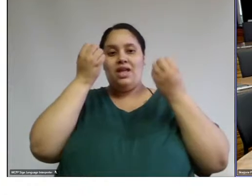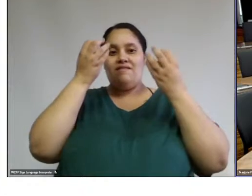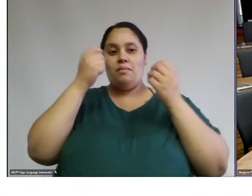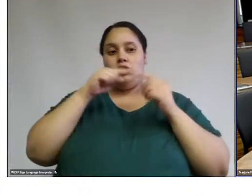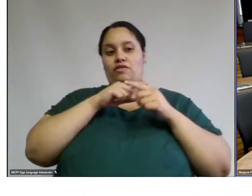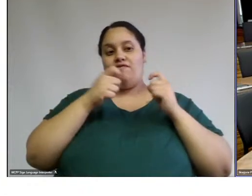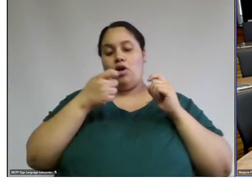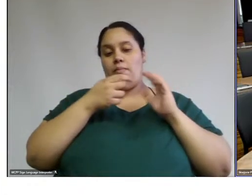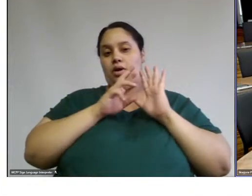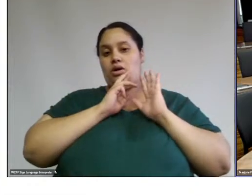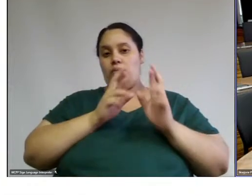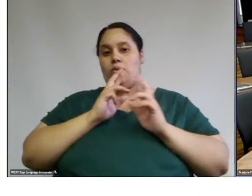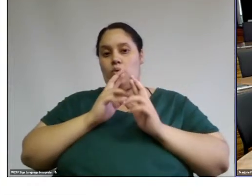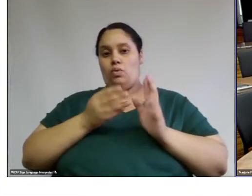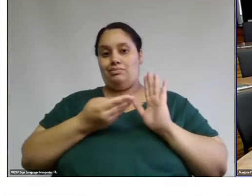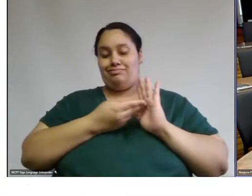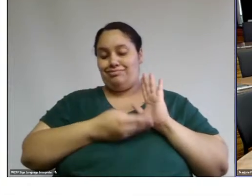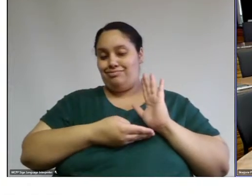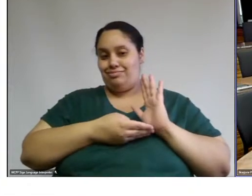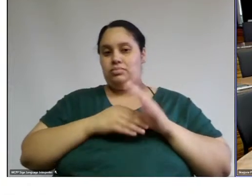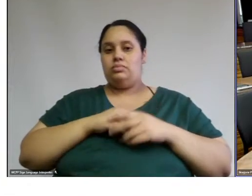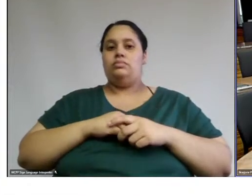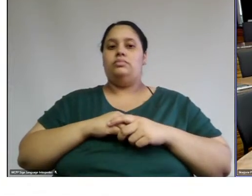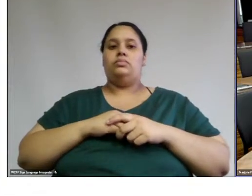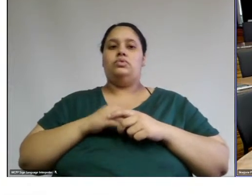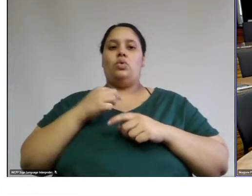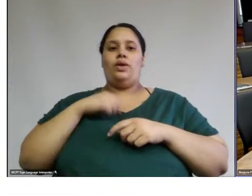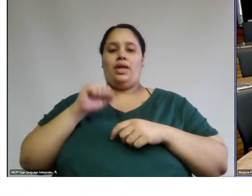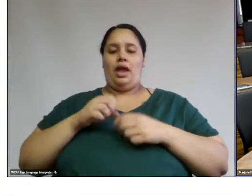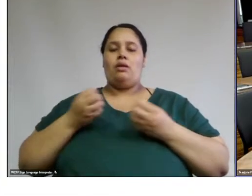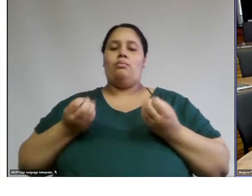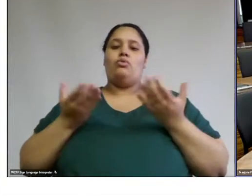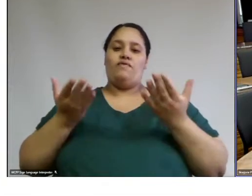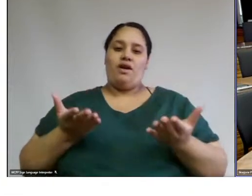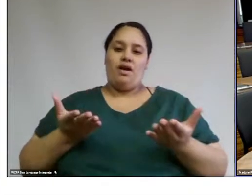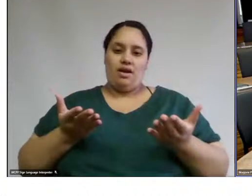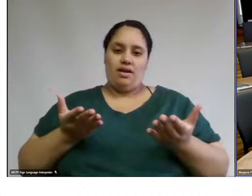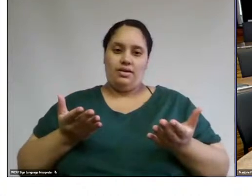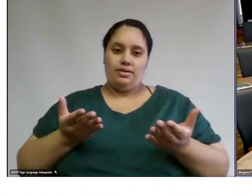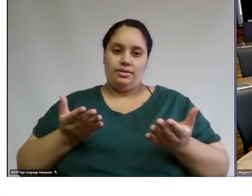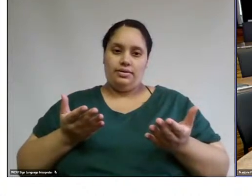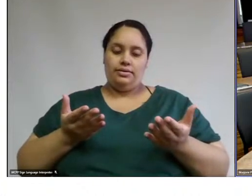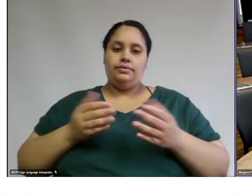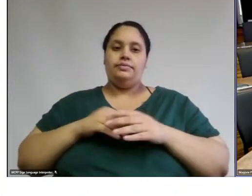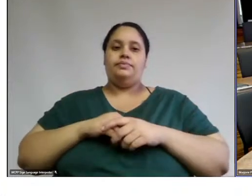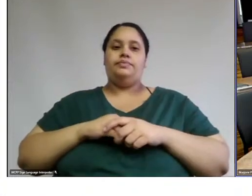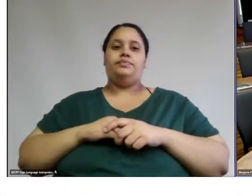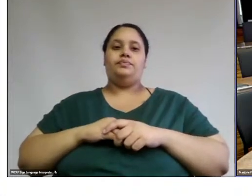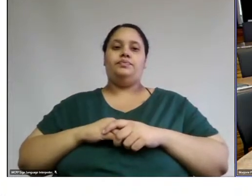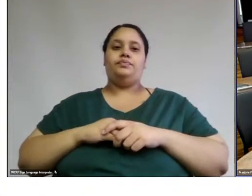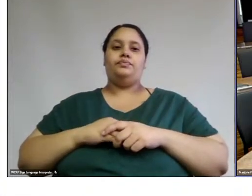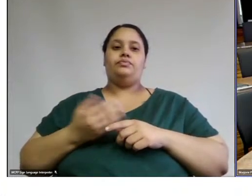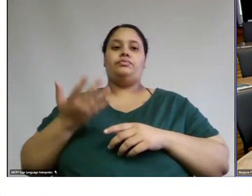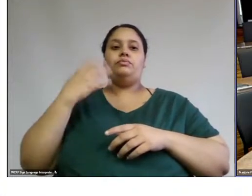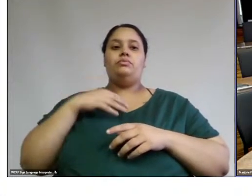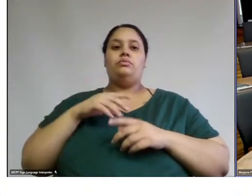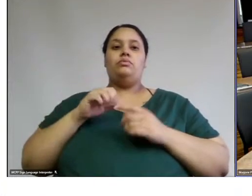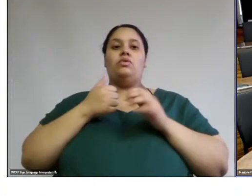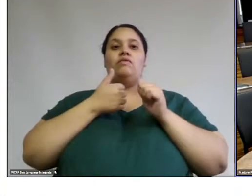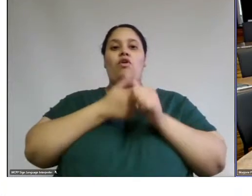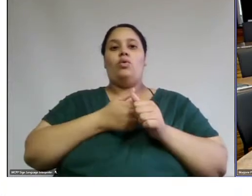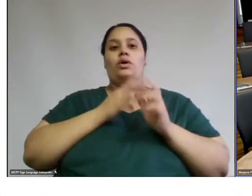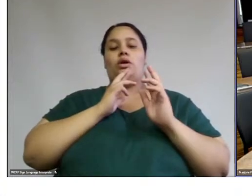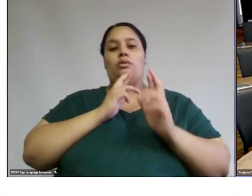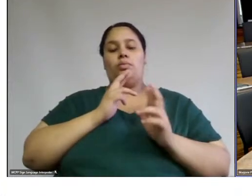reports. I think we can provide that detail as requested by the member in terms of those reports as